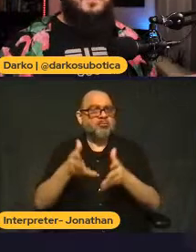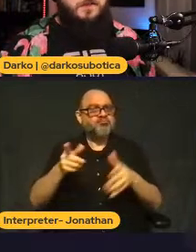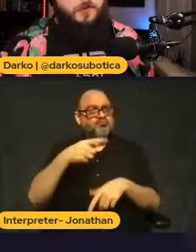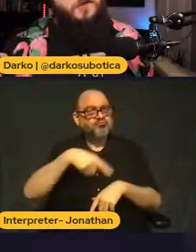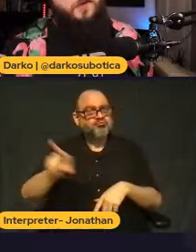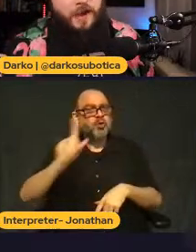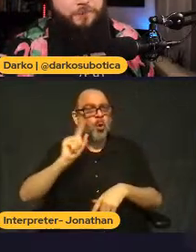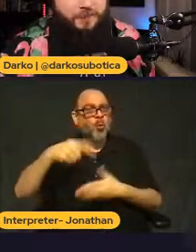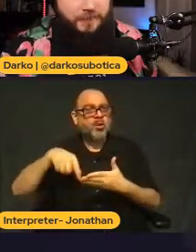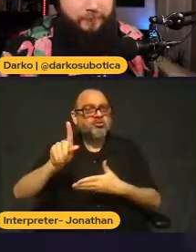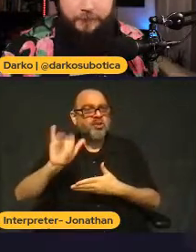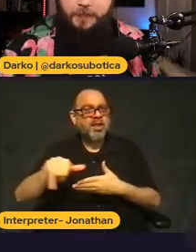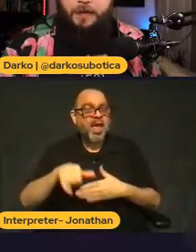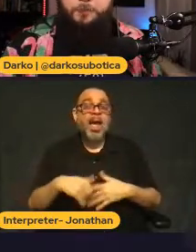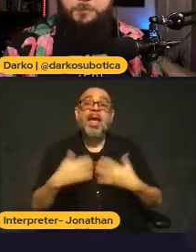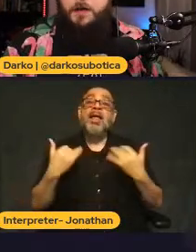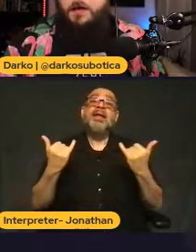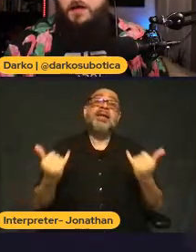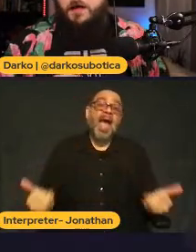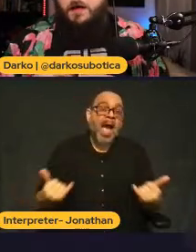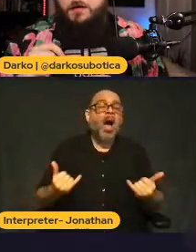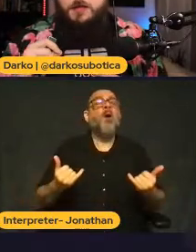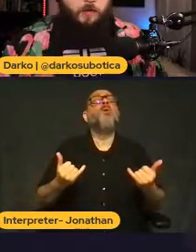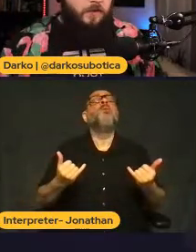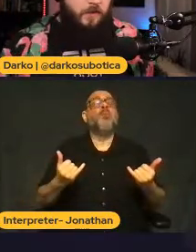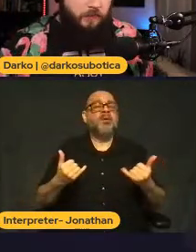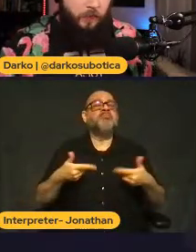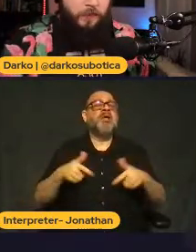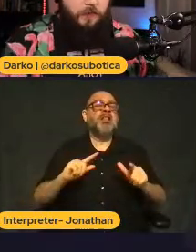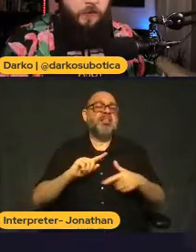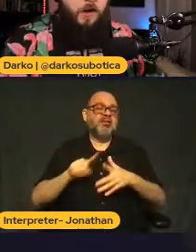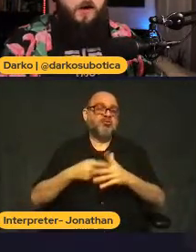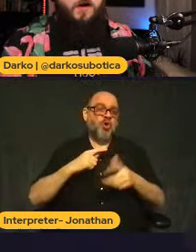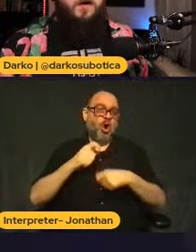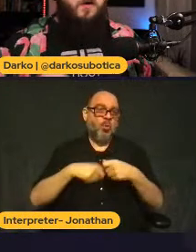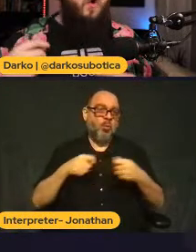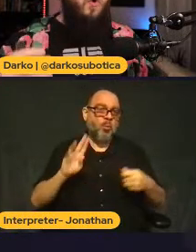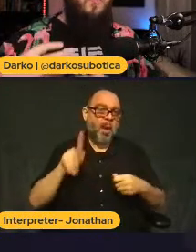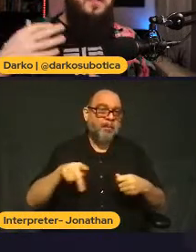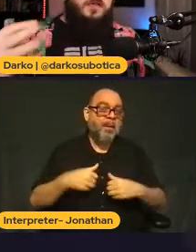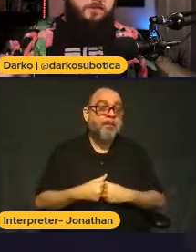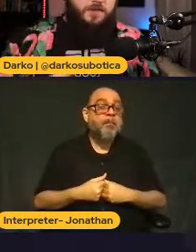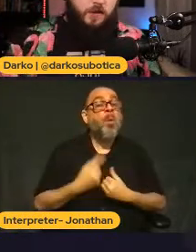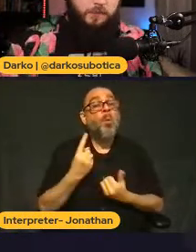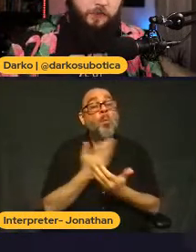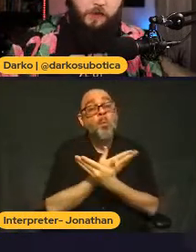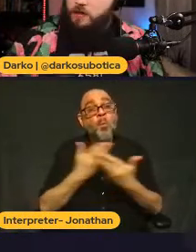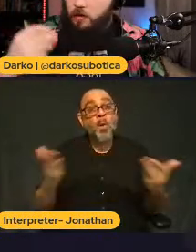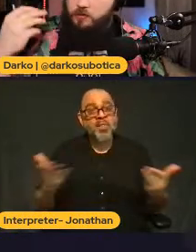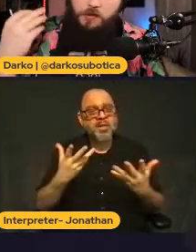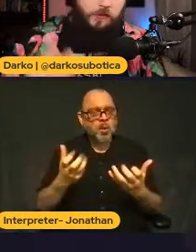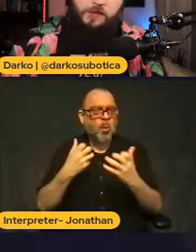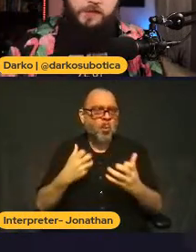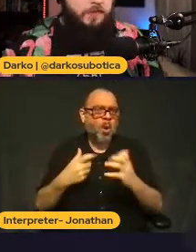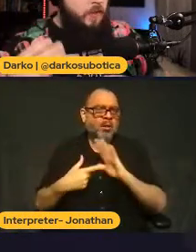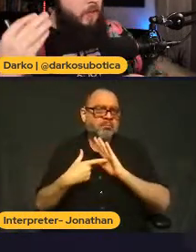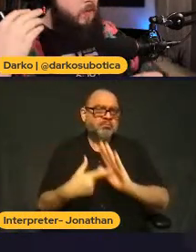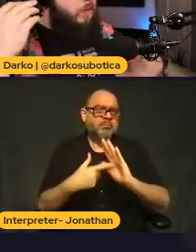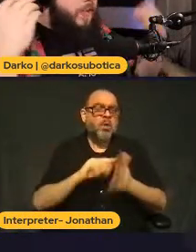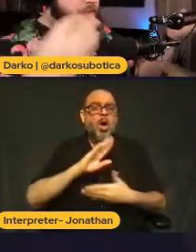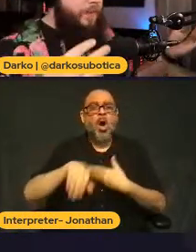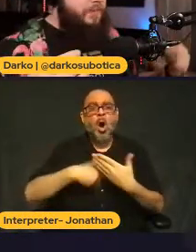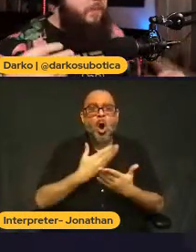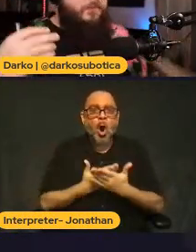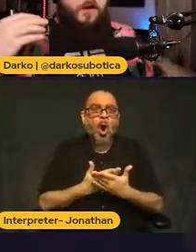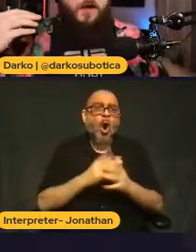let's slowly wrap this up. Just one thing to note here. all the stuff I talked about today, all the unit tests,